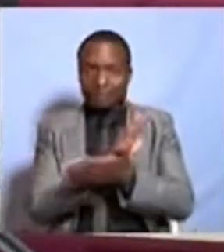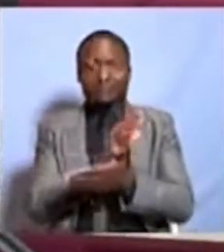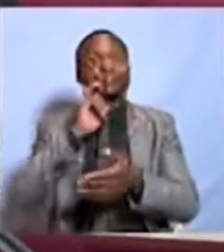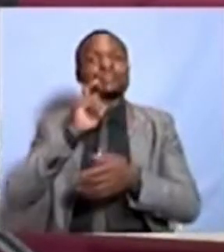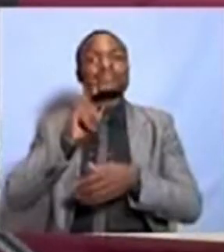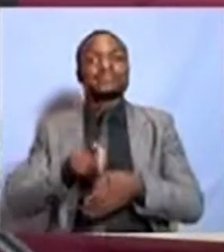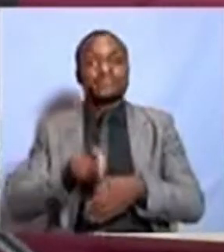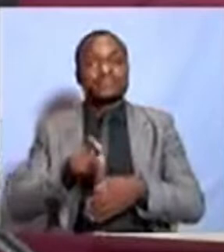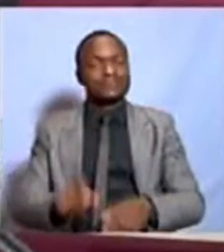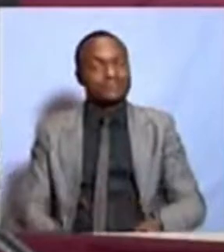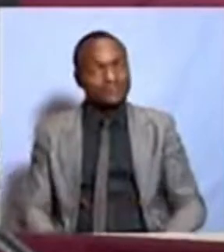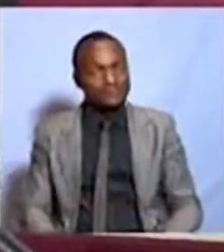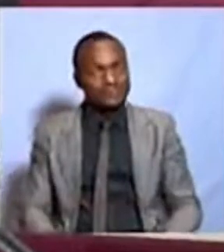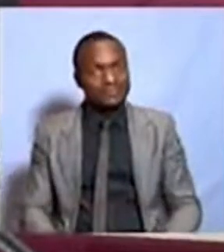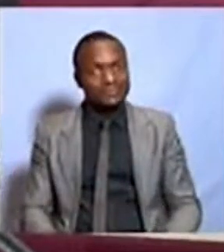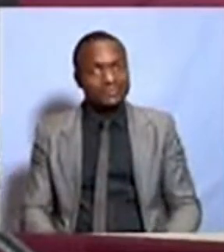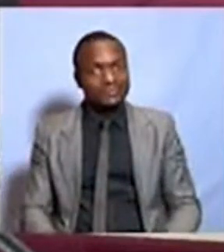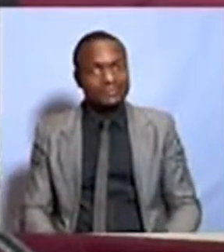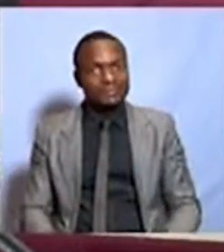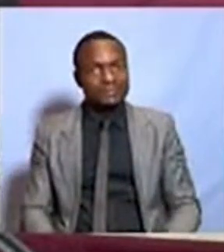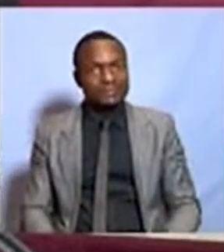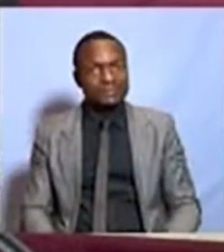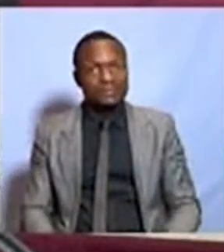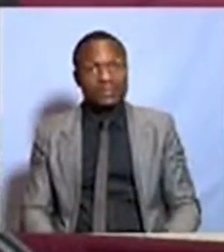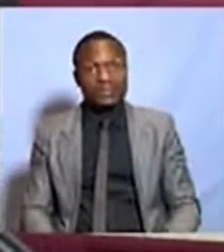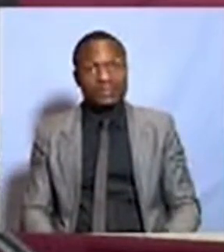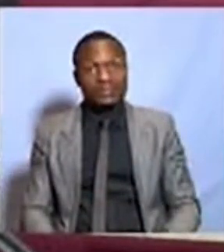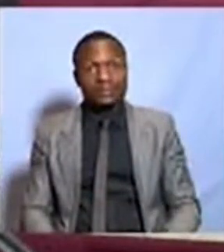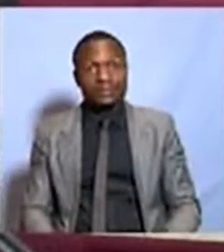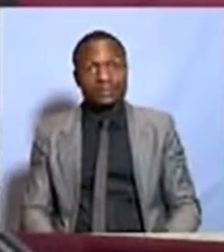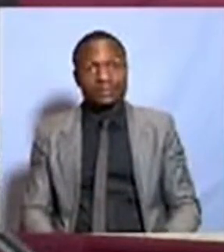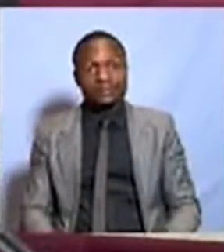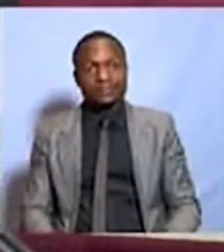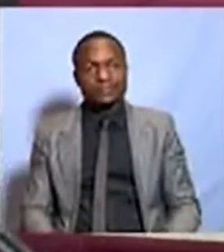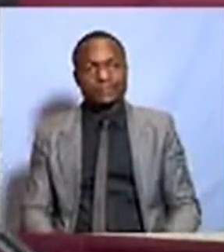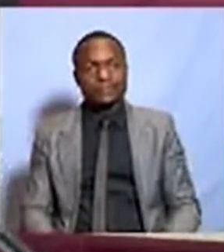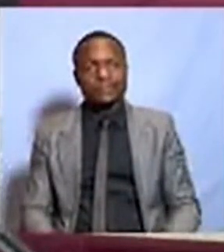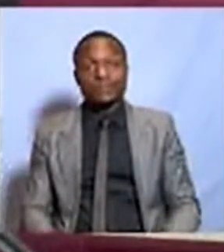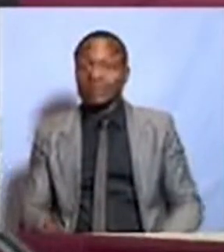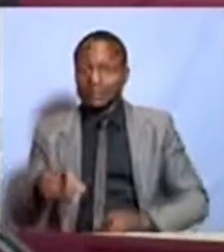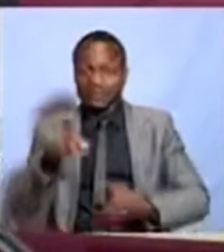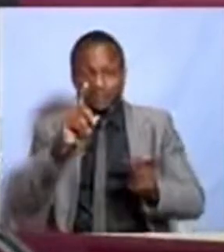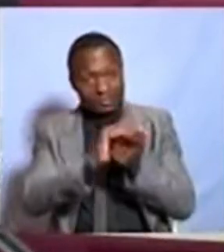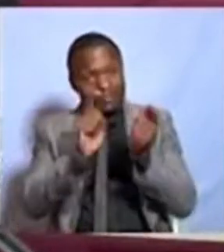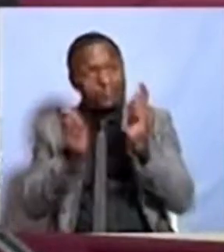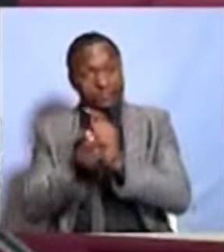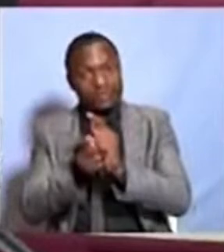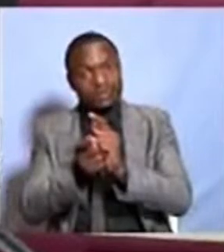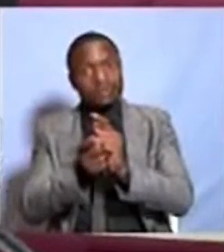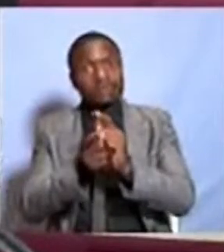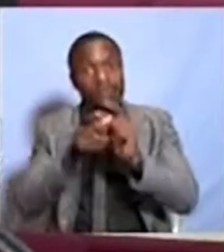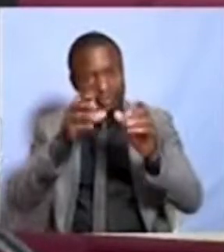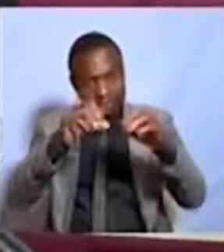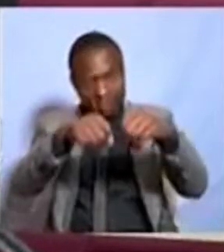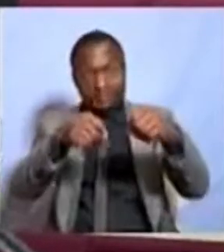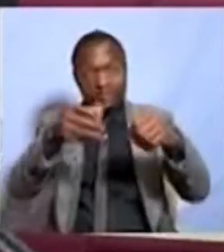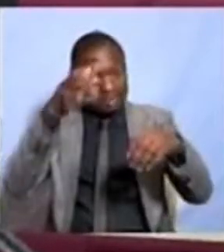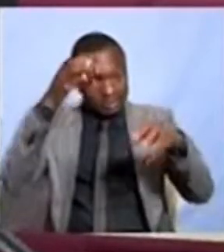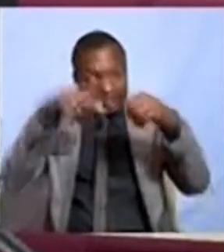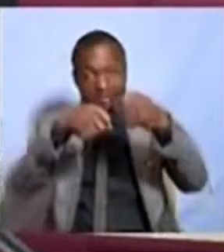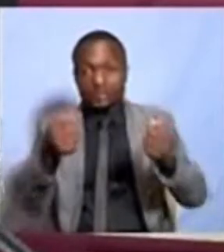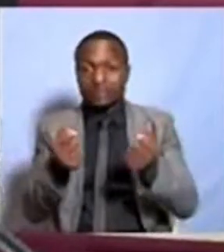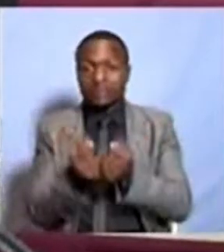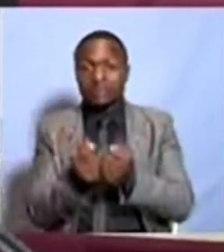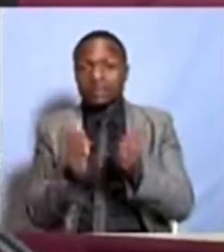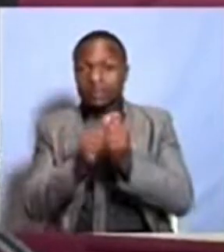should. So the uptake of just the interaction between civil society and government should also be